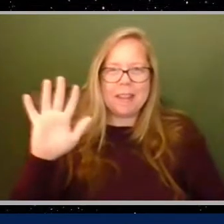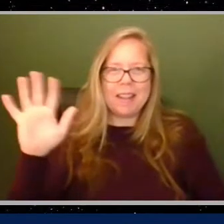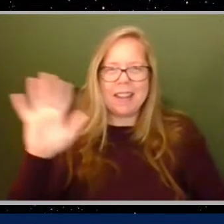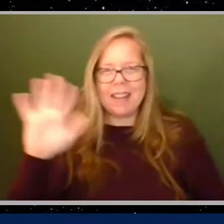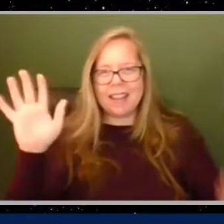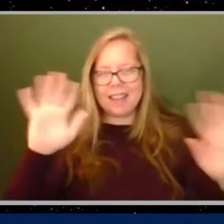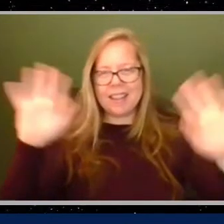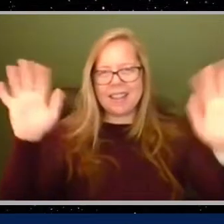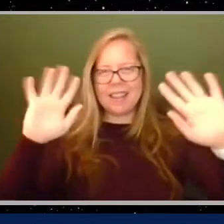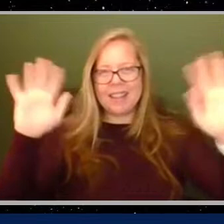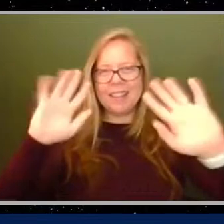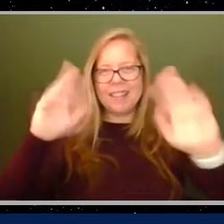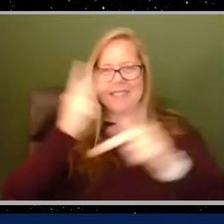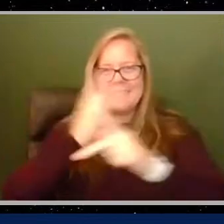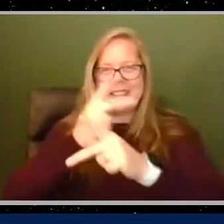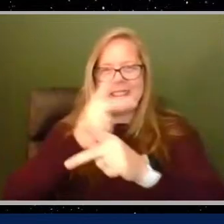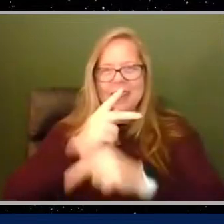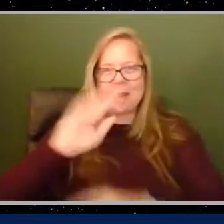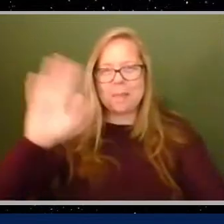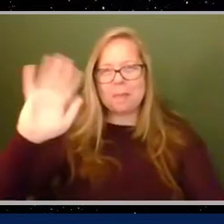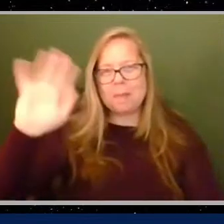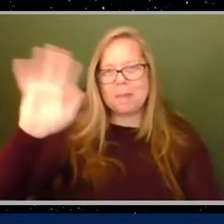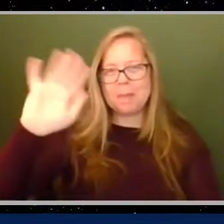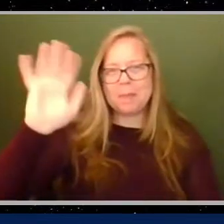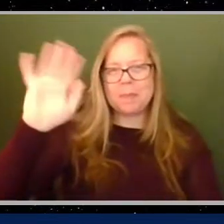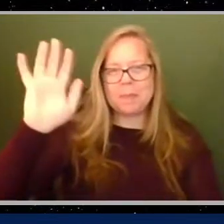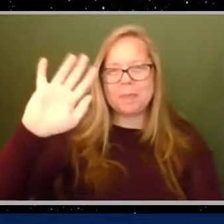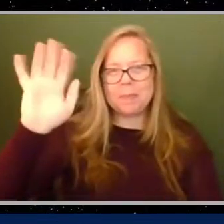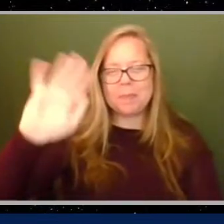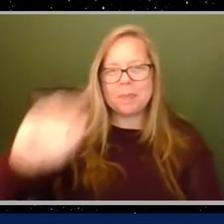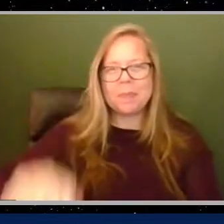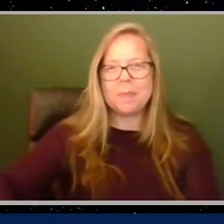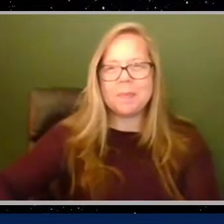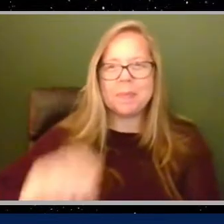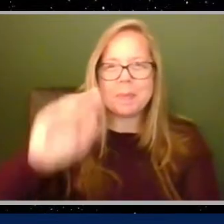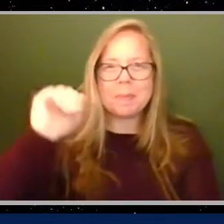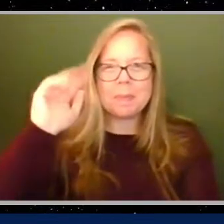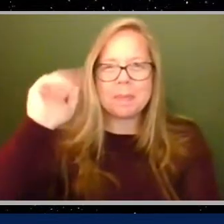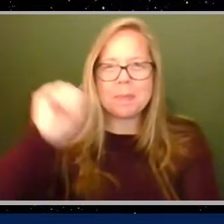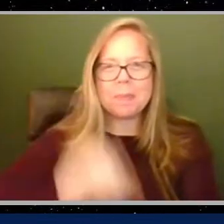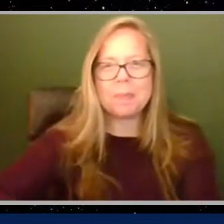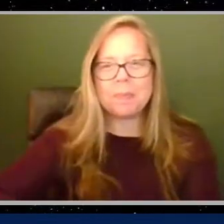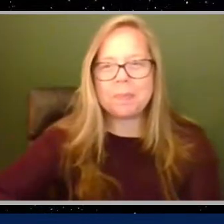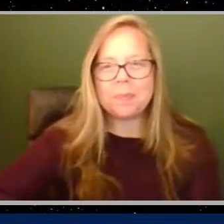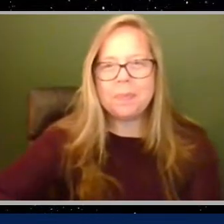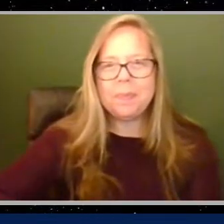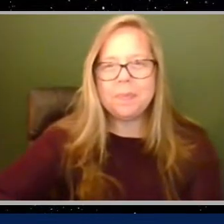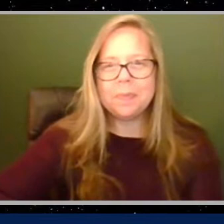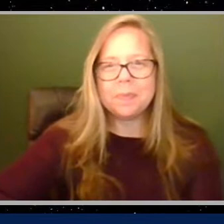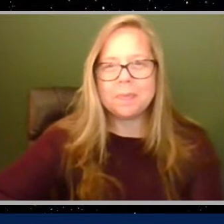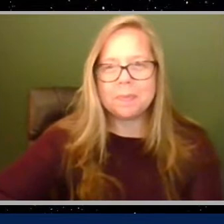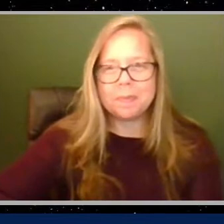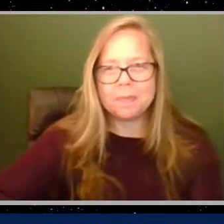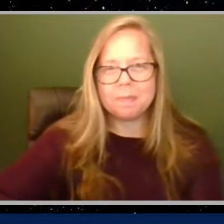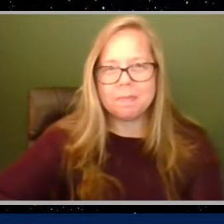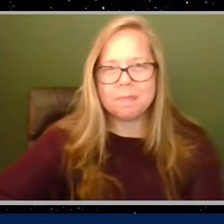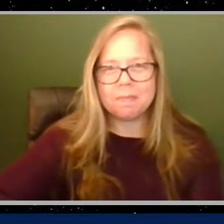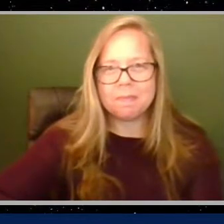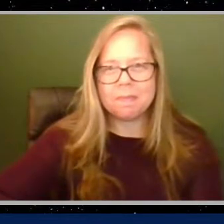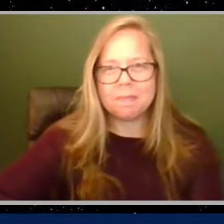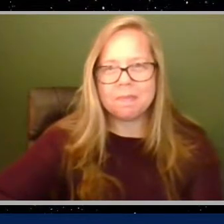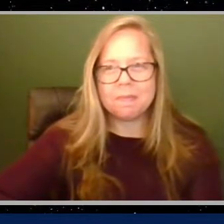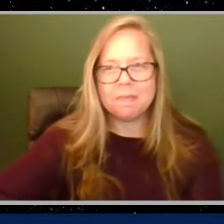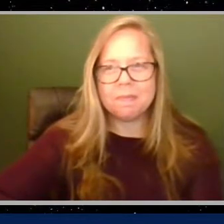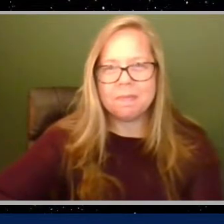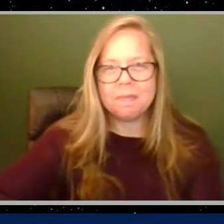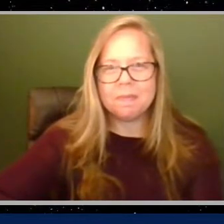and say bye and that sort of stuff. Bye. Always a good time. Thanks, y'all. I guess I'll play the outro music.